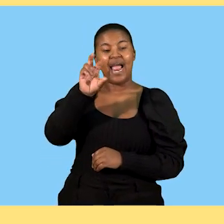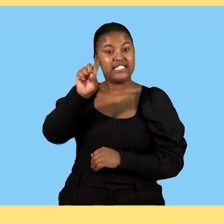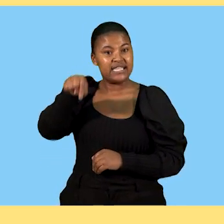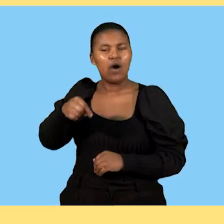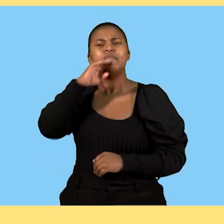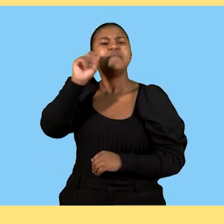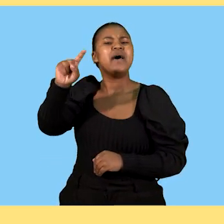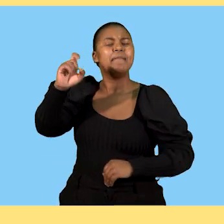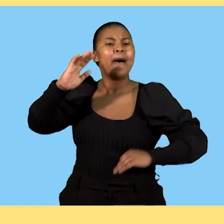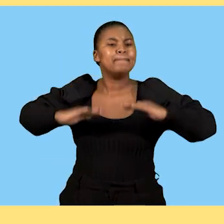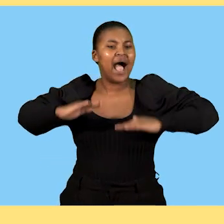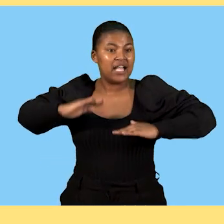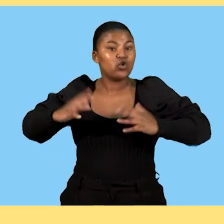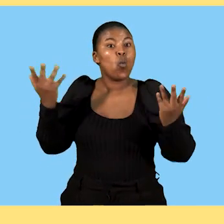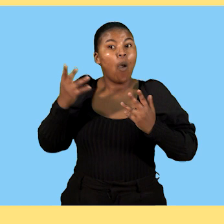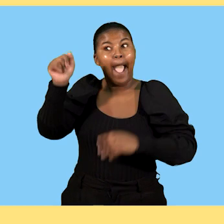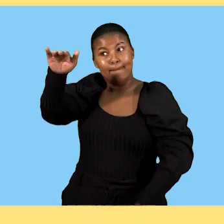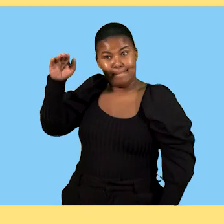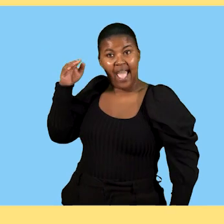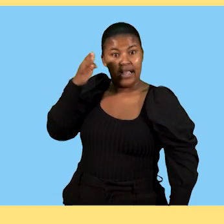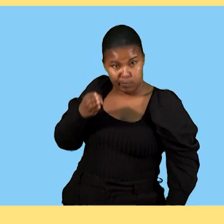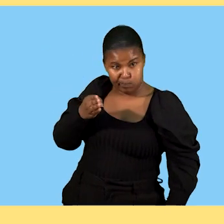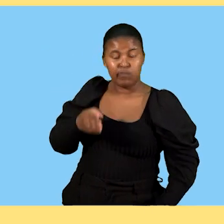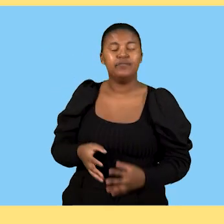180,000. That is the balance on the bank.